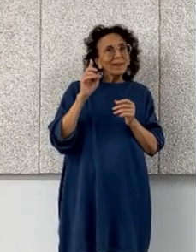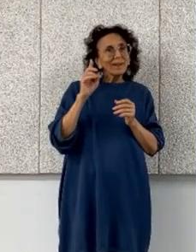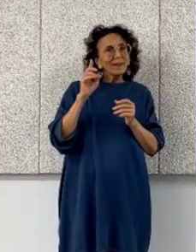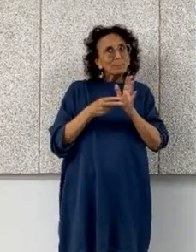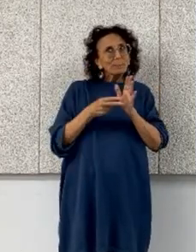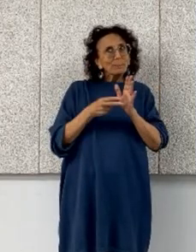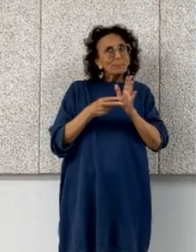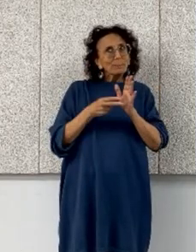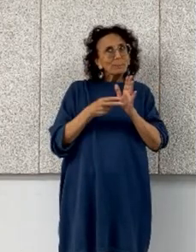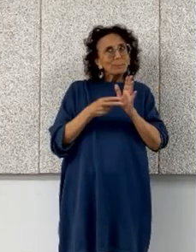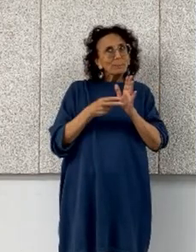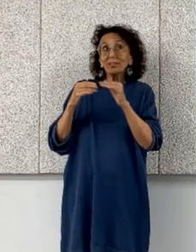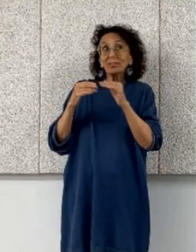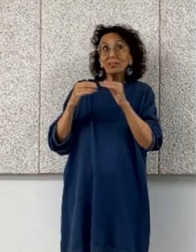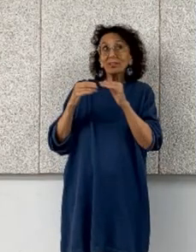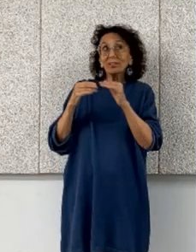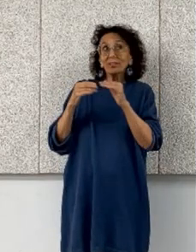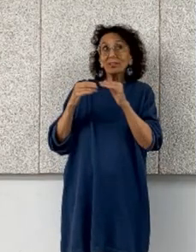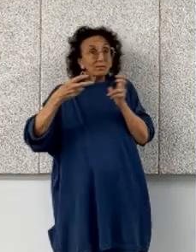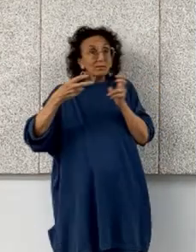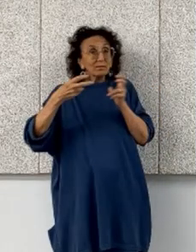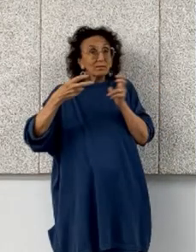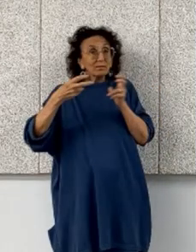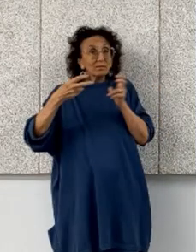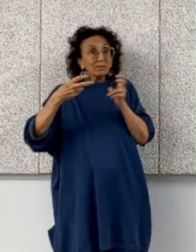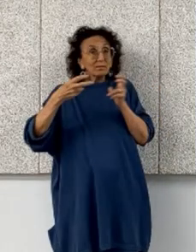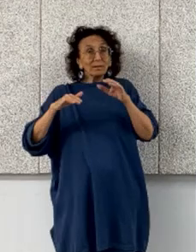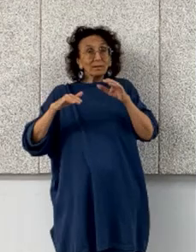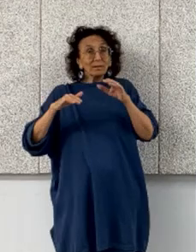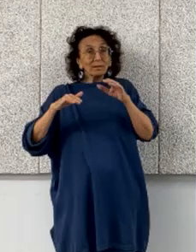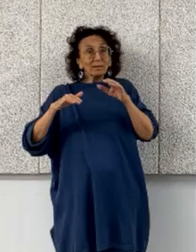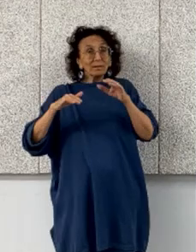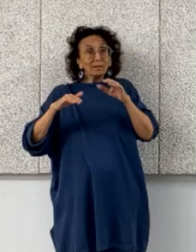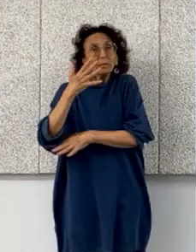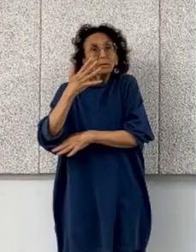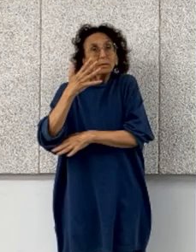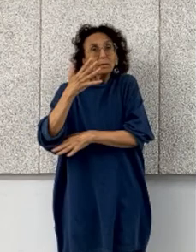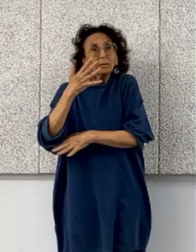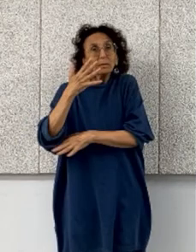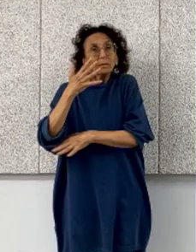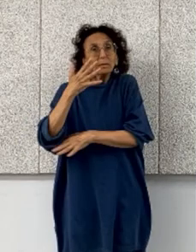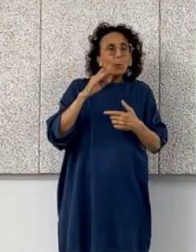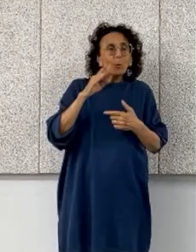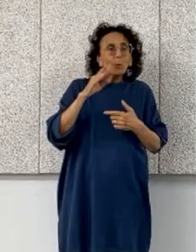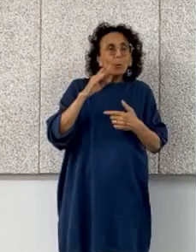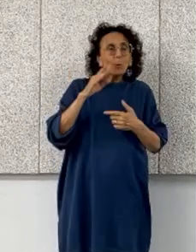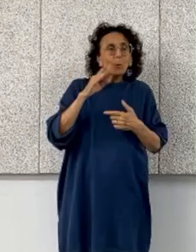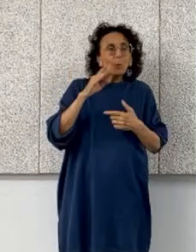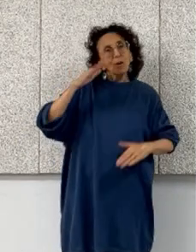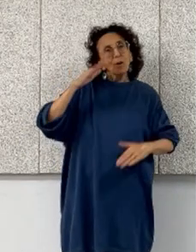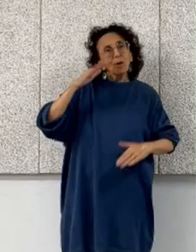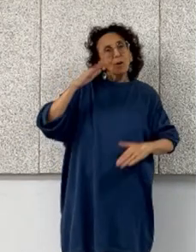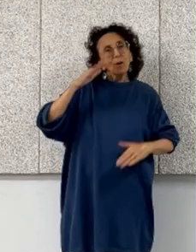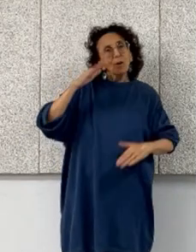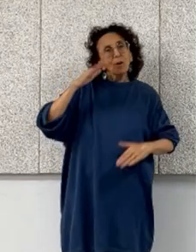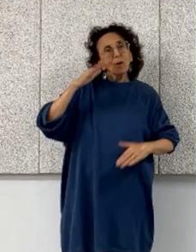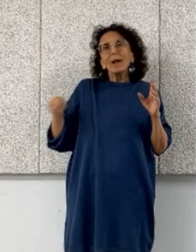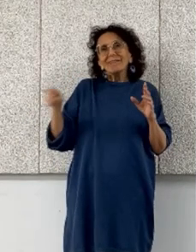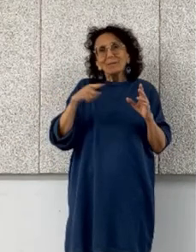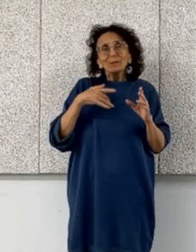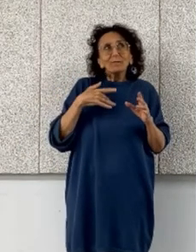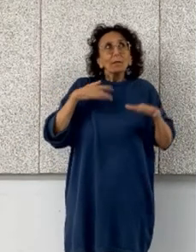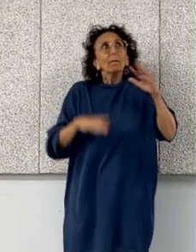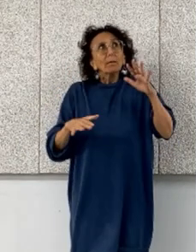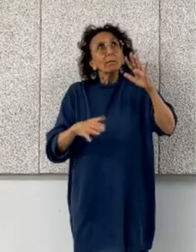to my colleagues. And I am not balanced, but I definitely don't want that for anybody else. So thinking about